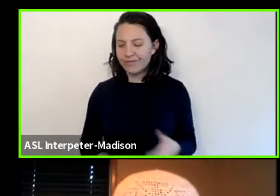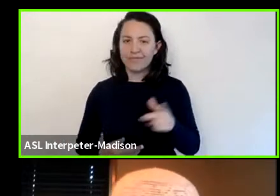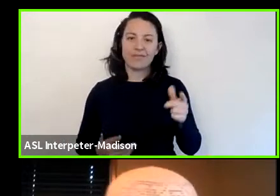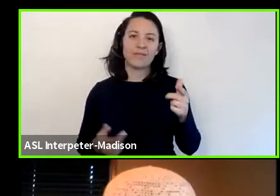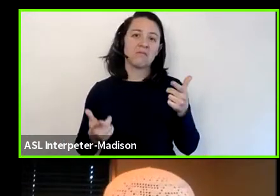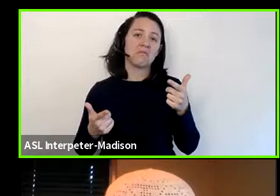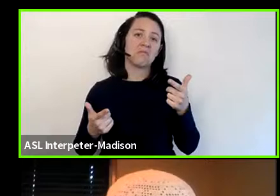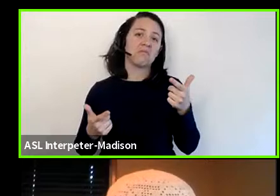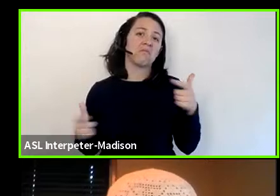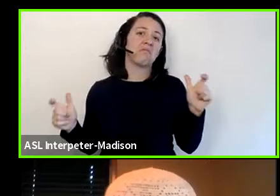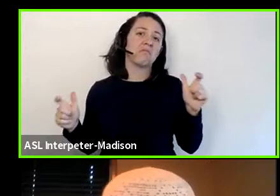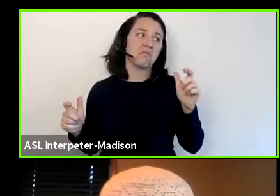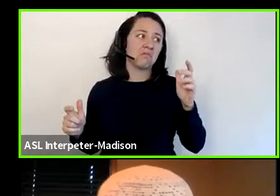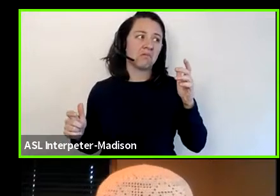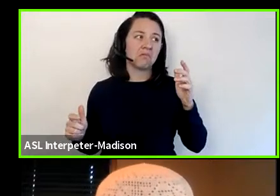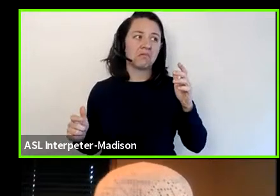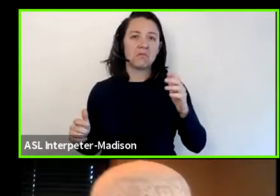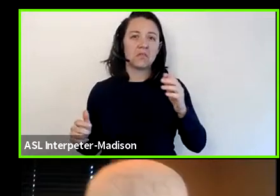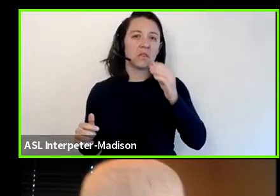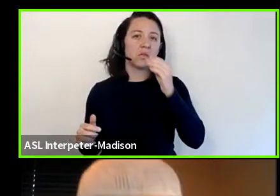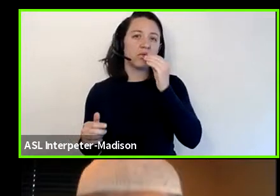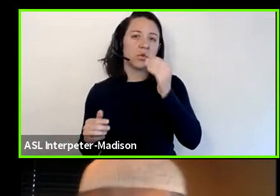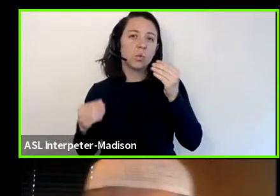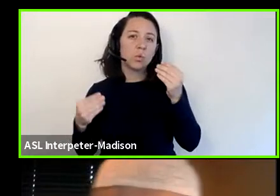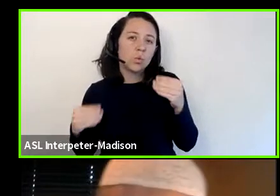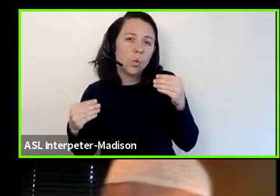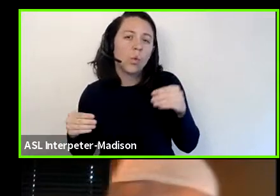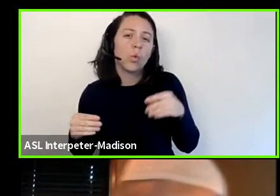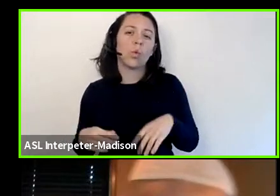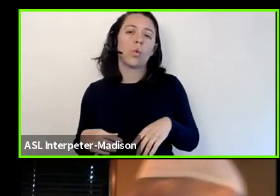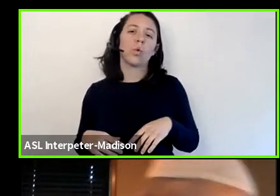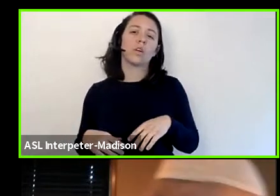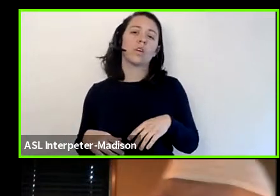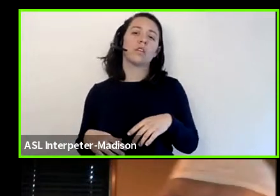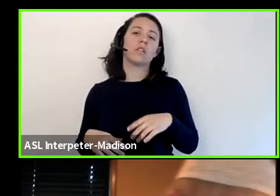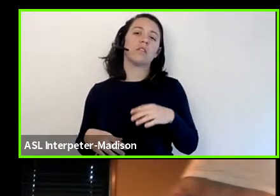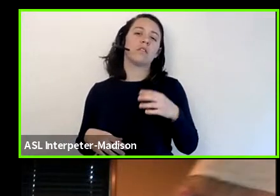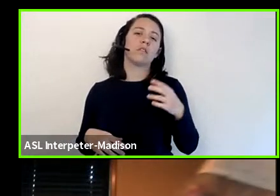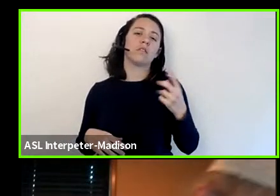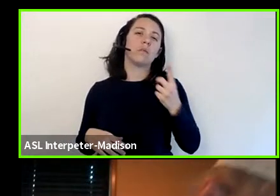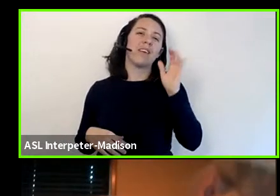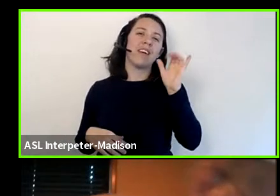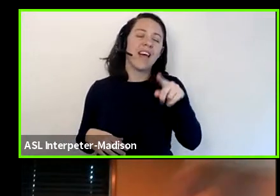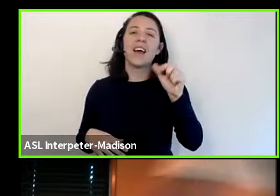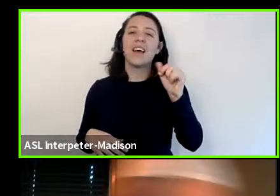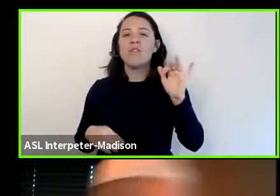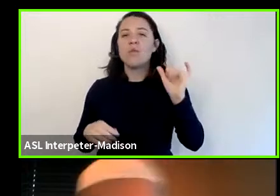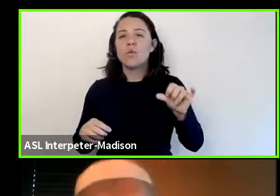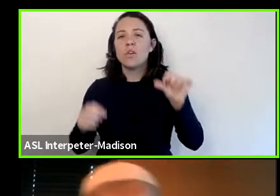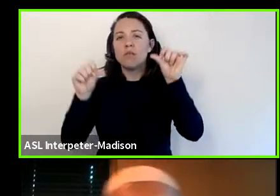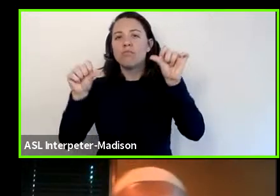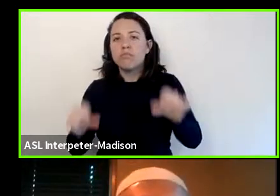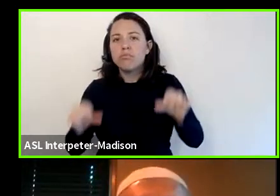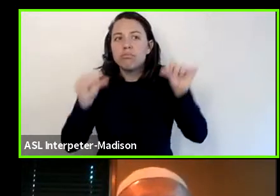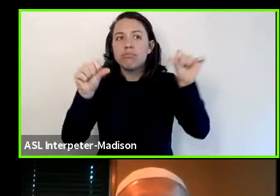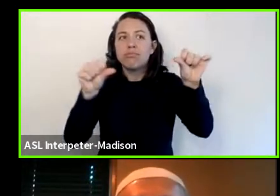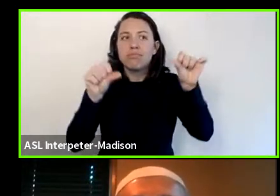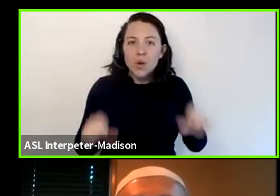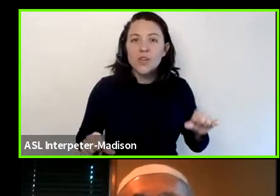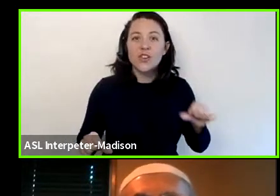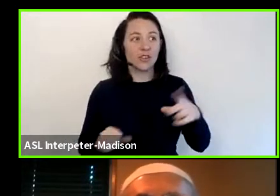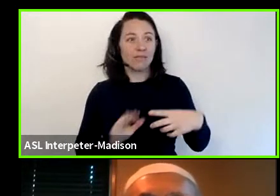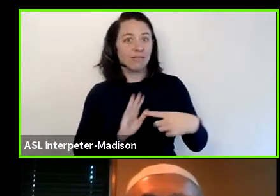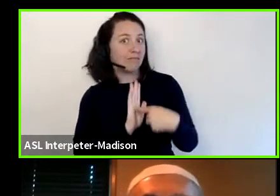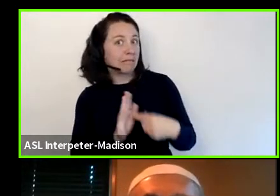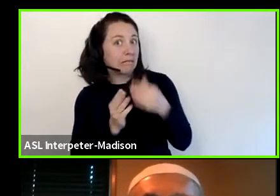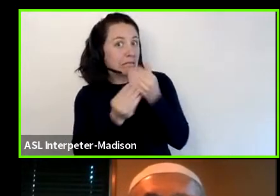supermarkets, that sort of thing. If you could maybe like put up posters saying, okay, we're in this vaccination period right now. So